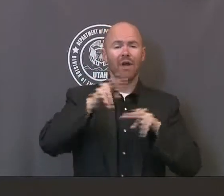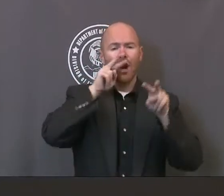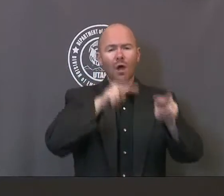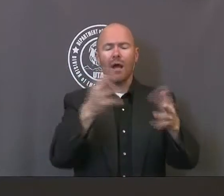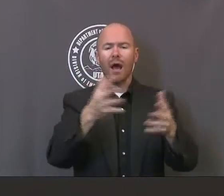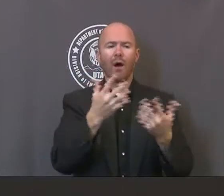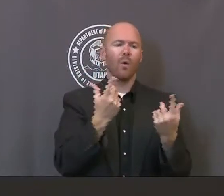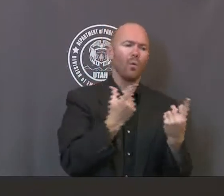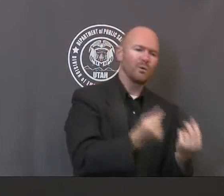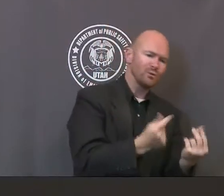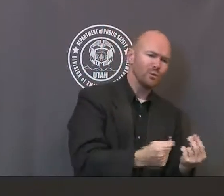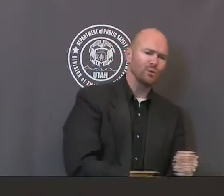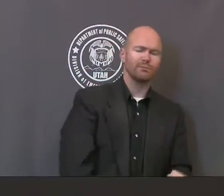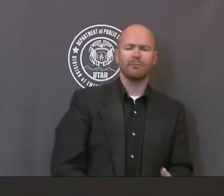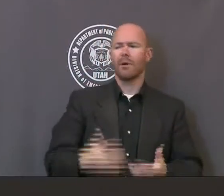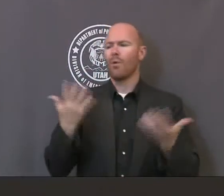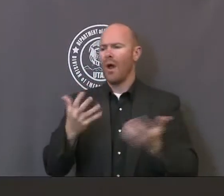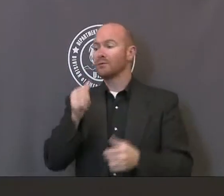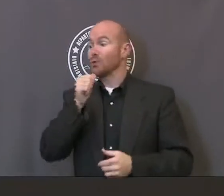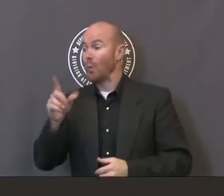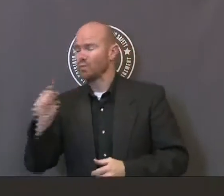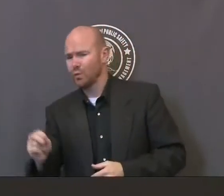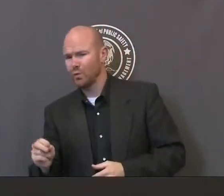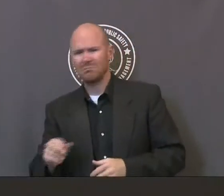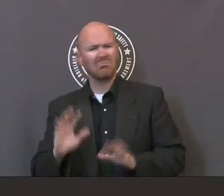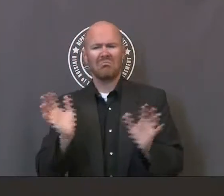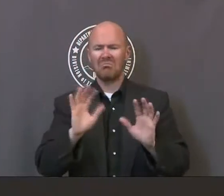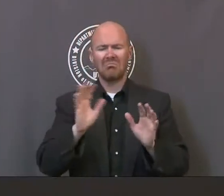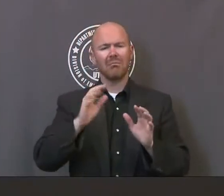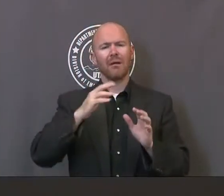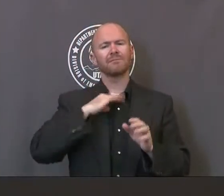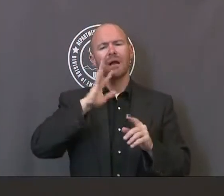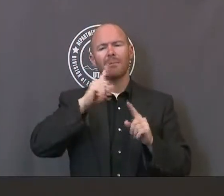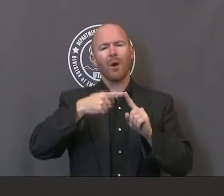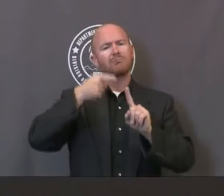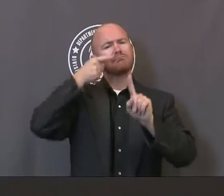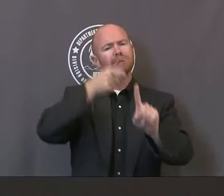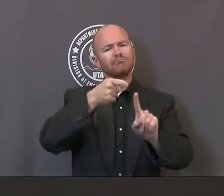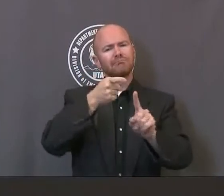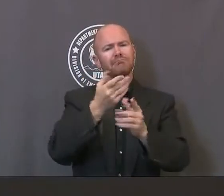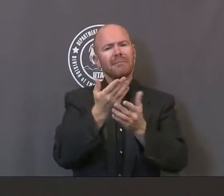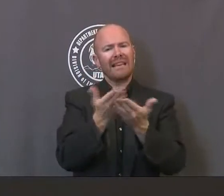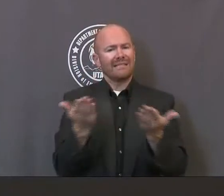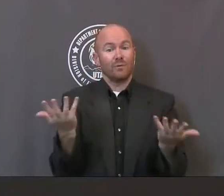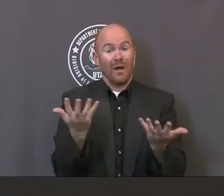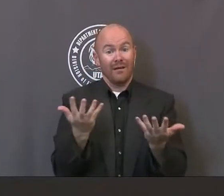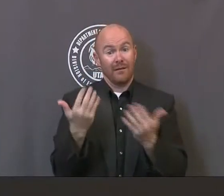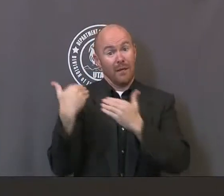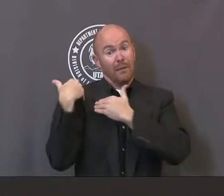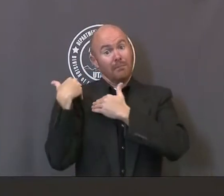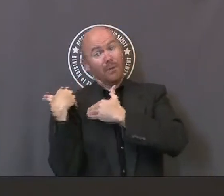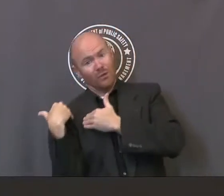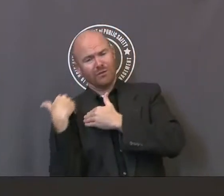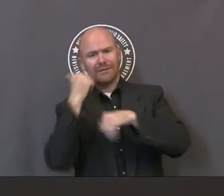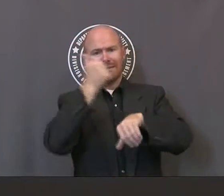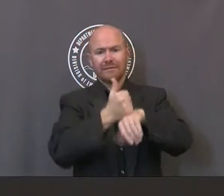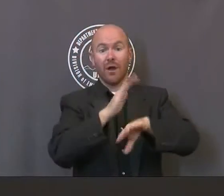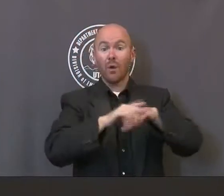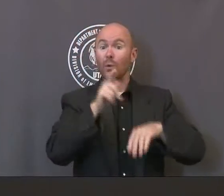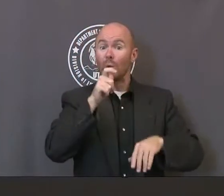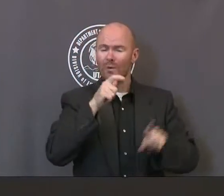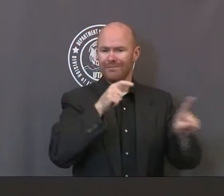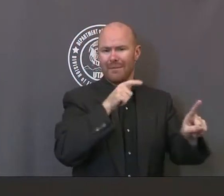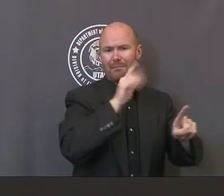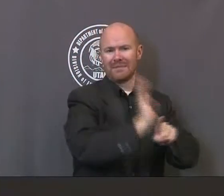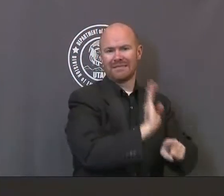key principles, as I've explained earlier. There's a lot more expectation and burden placed upon businesses and upon